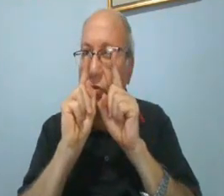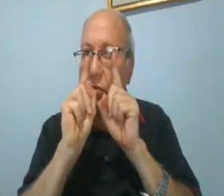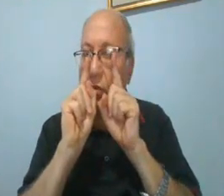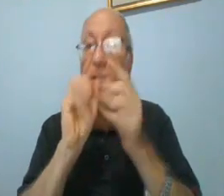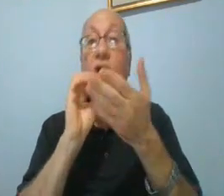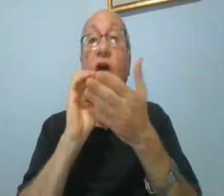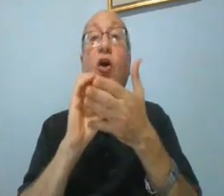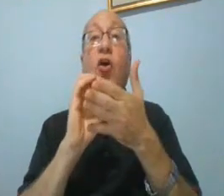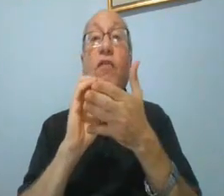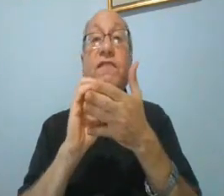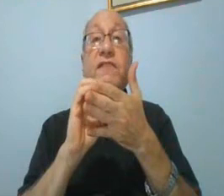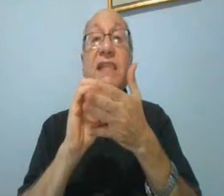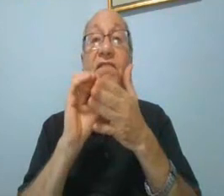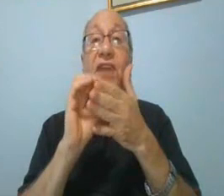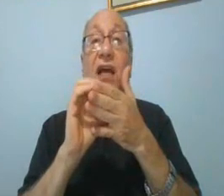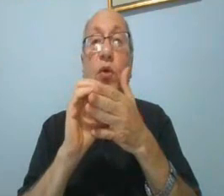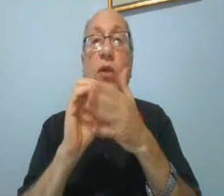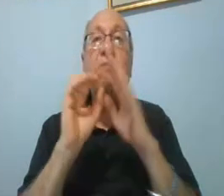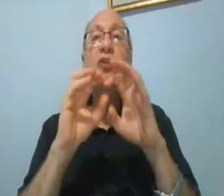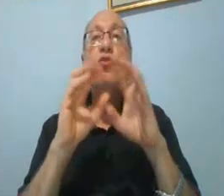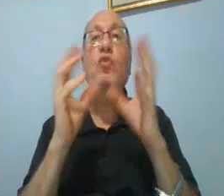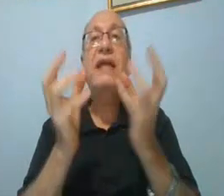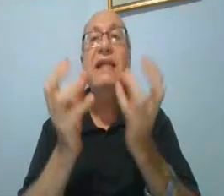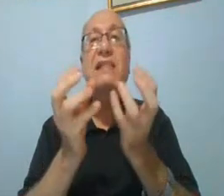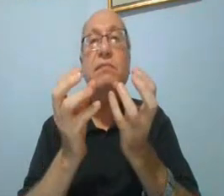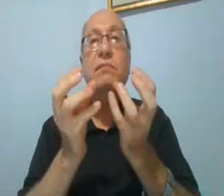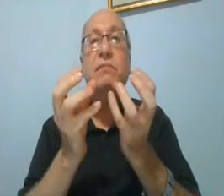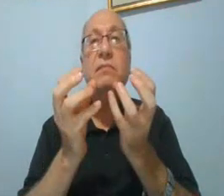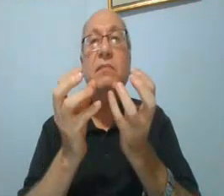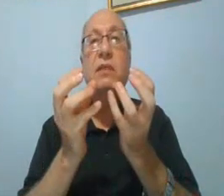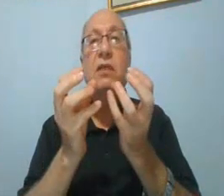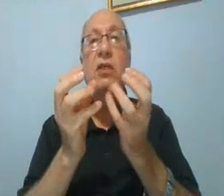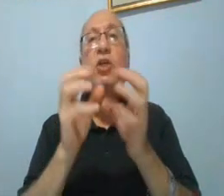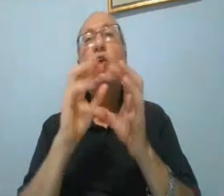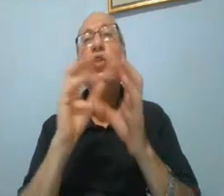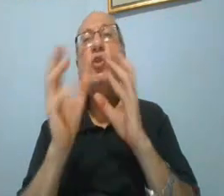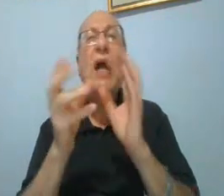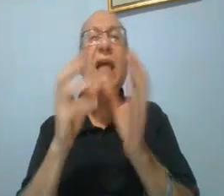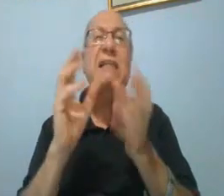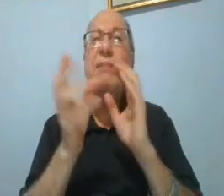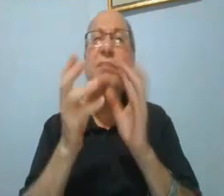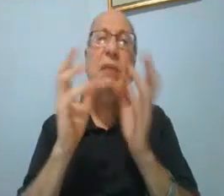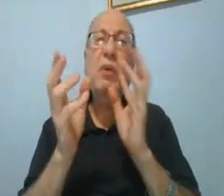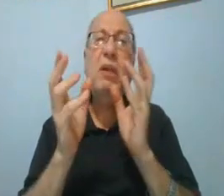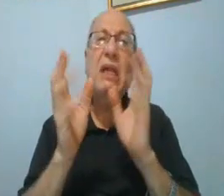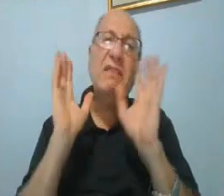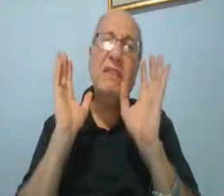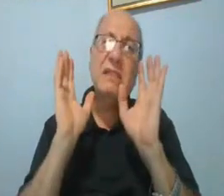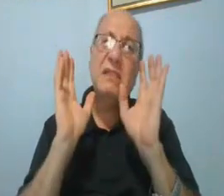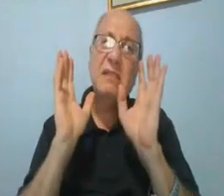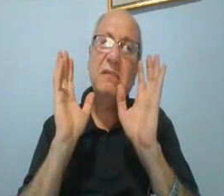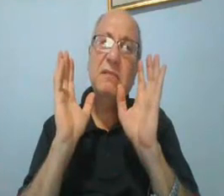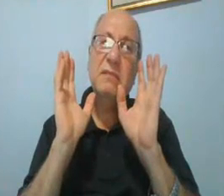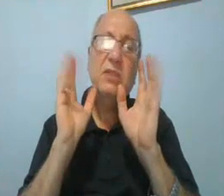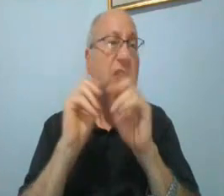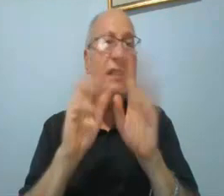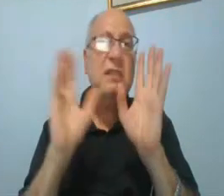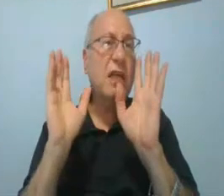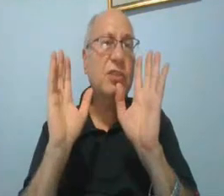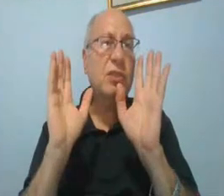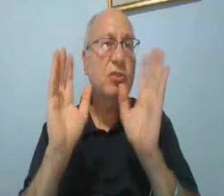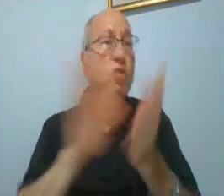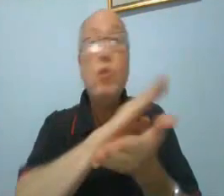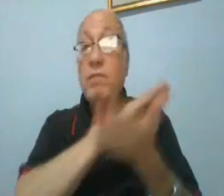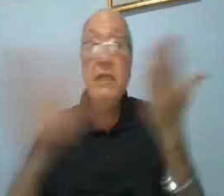of the viable microorganism to acceptable levels.